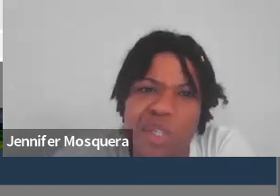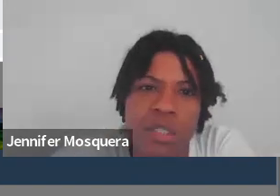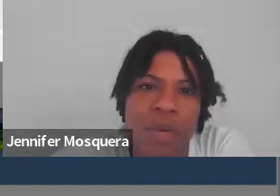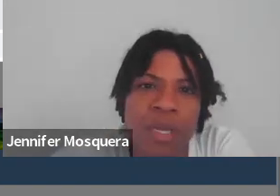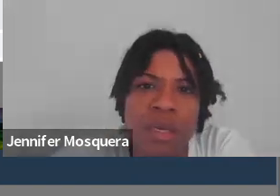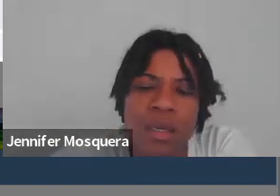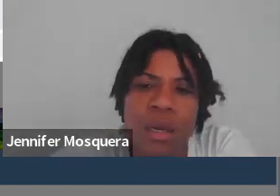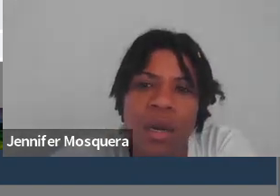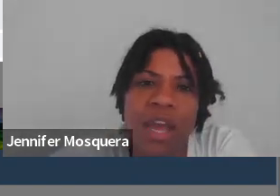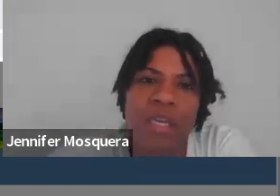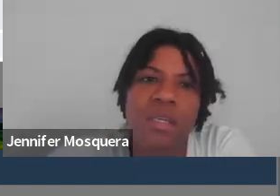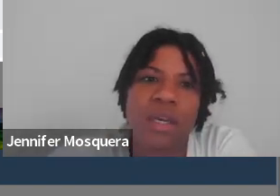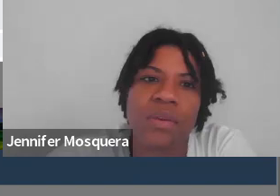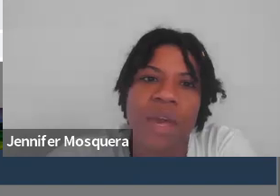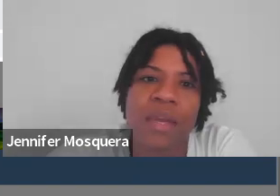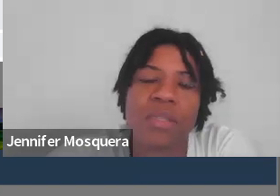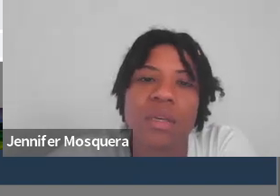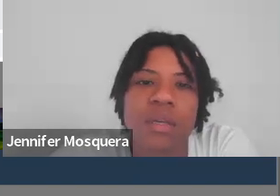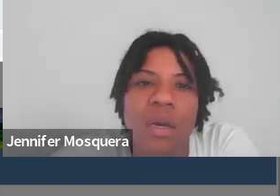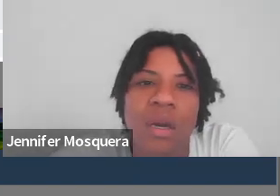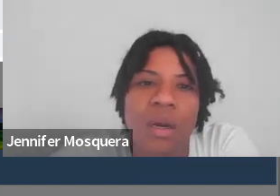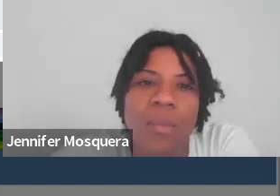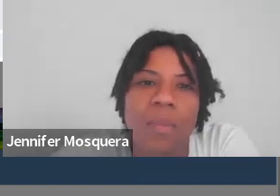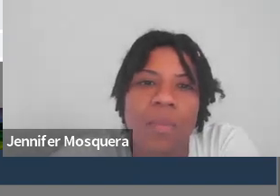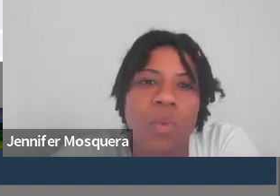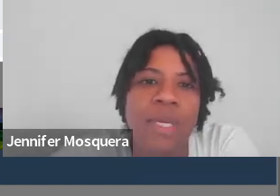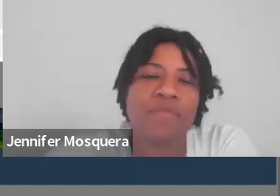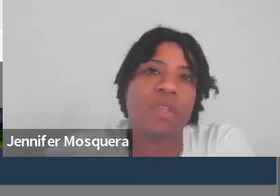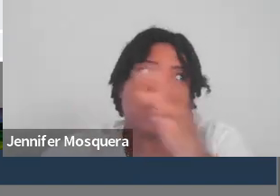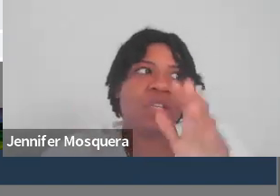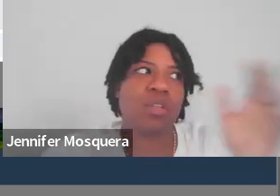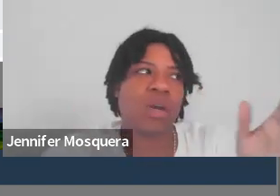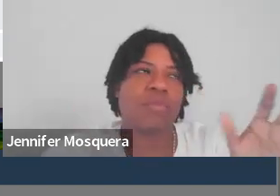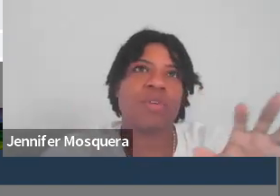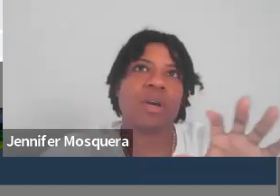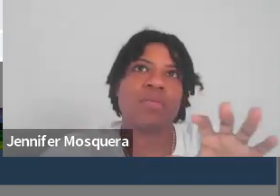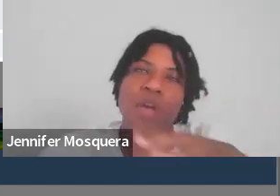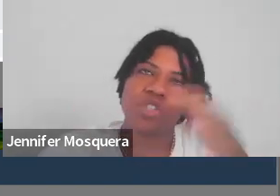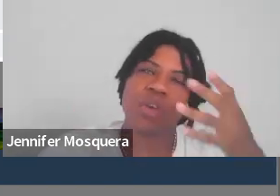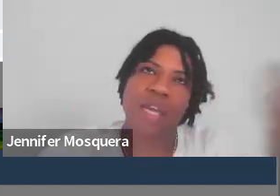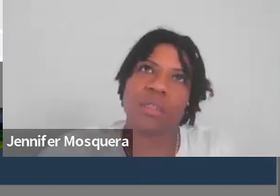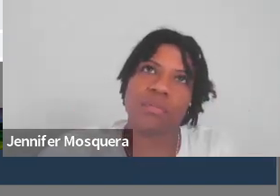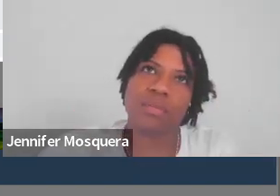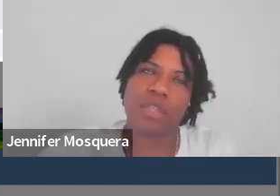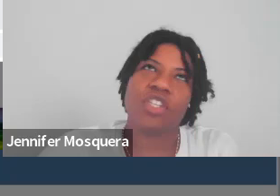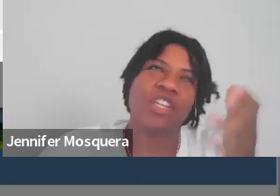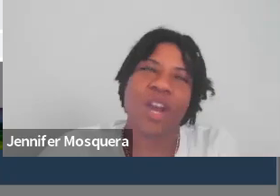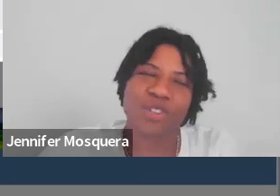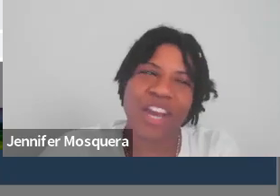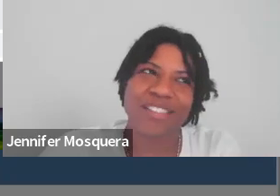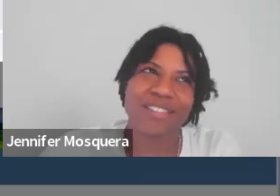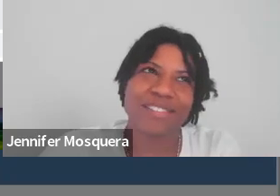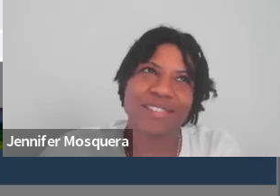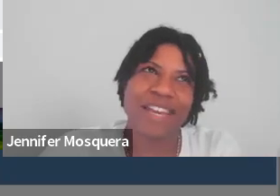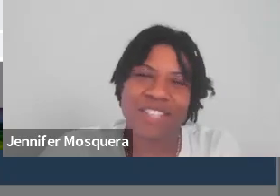around the features, but I can tell you that for the change log, for us tracking the change